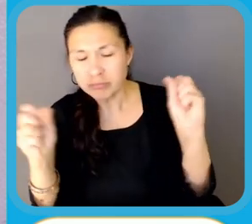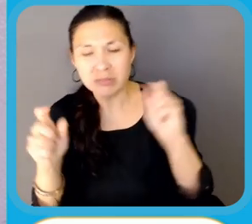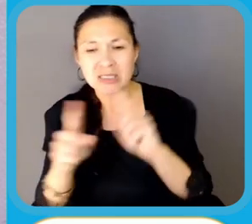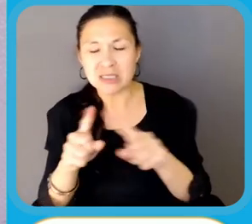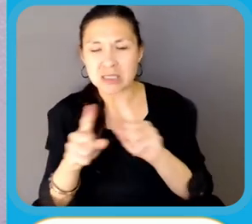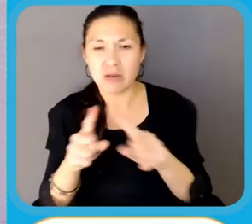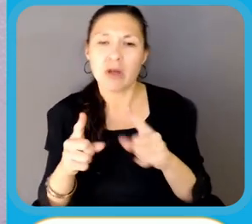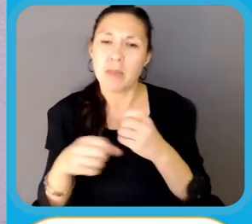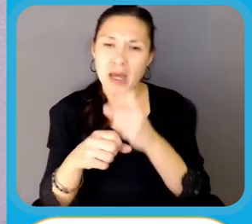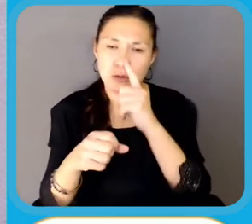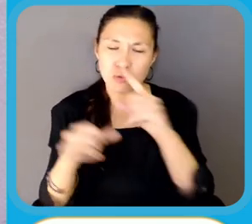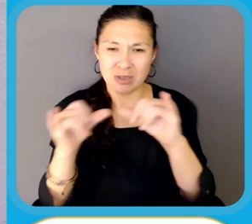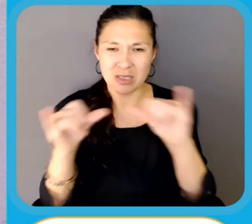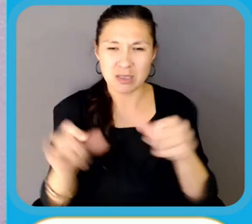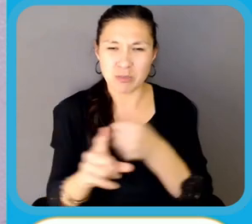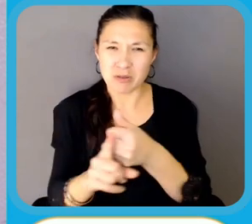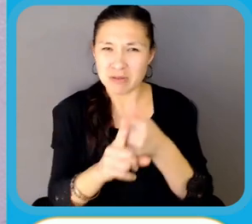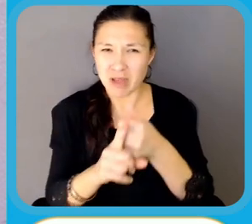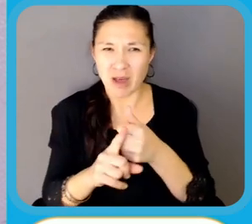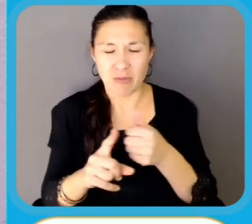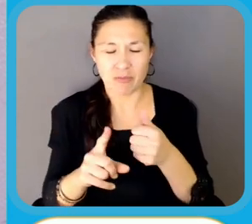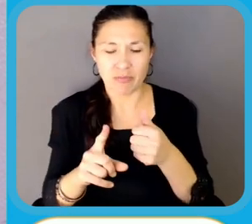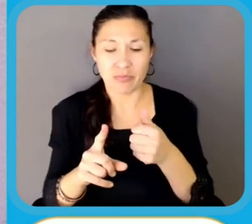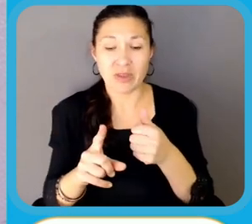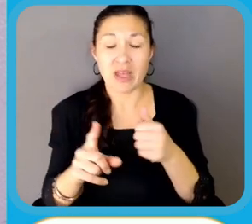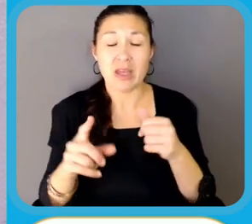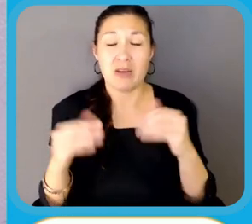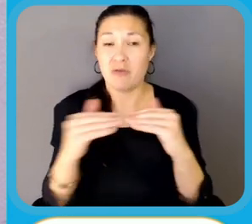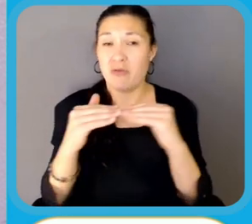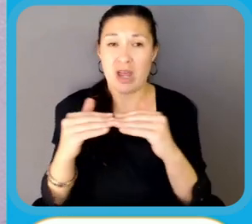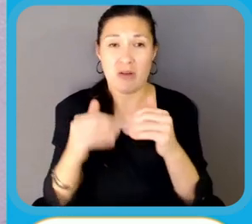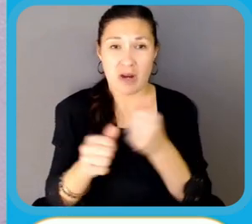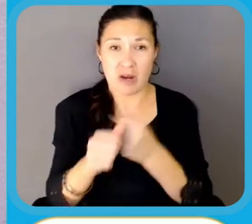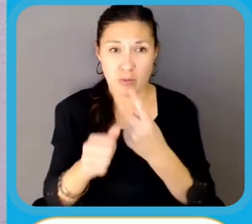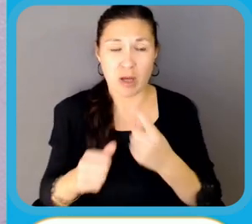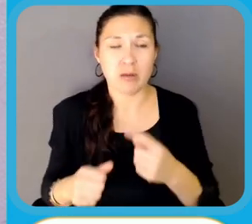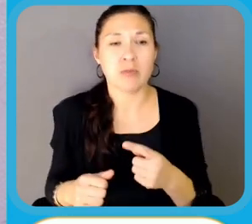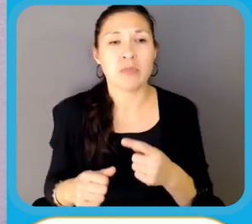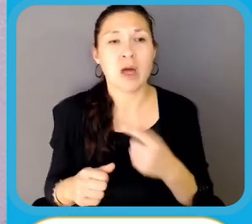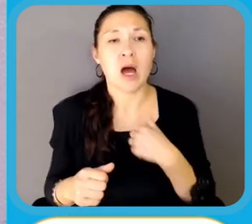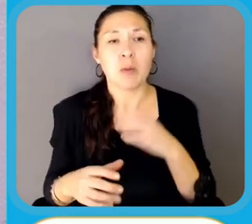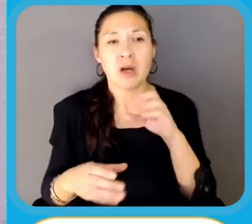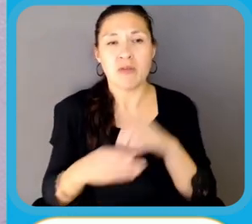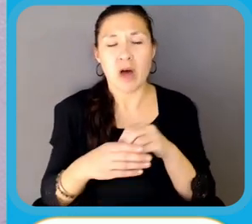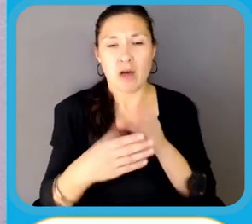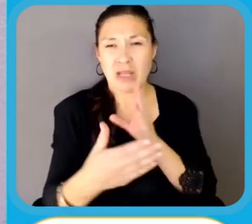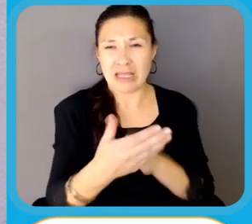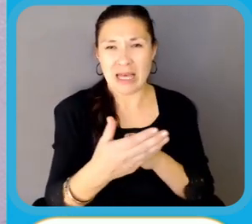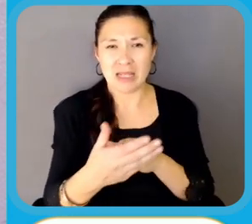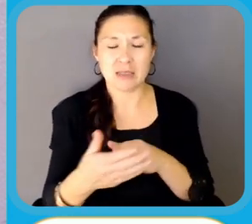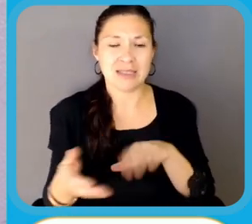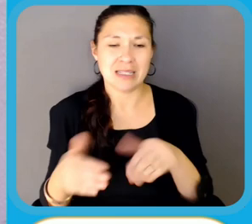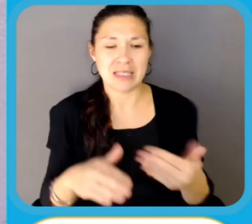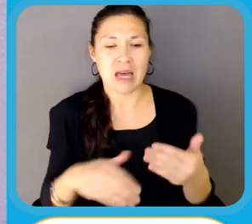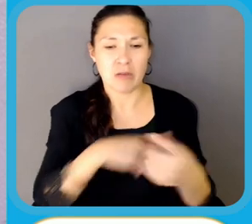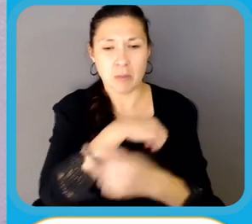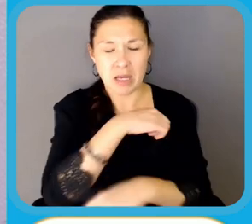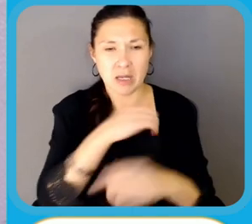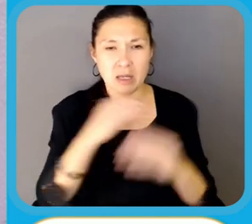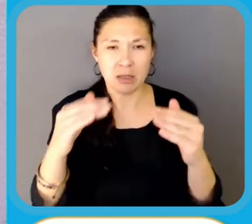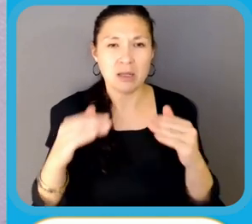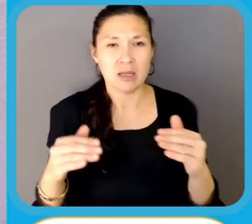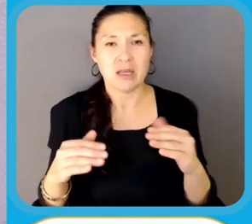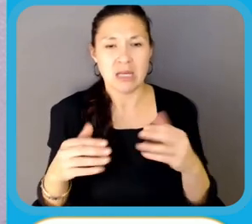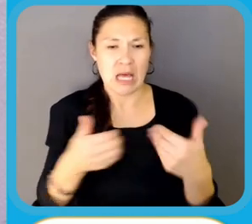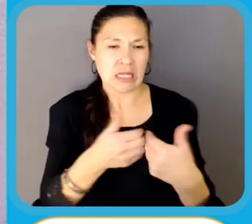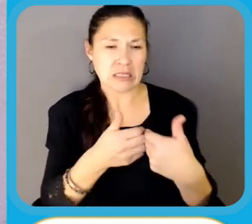all. I contributed to the efforts to end the death penalty, close down segregated housing units, and offer second